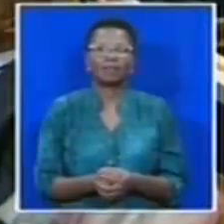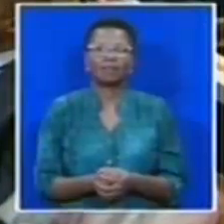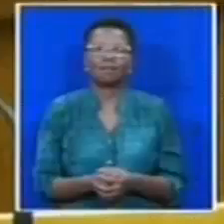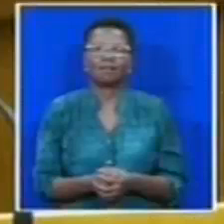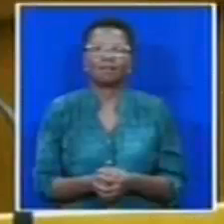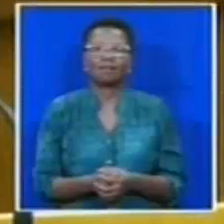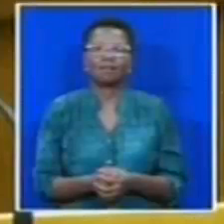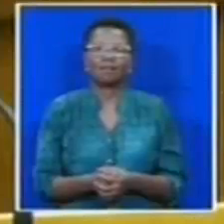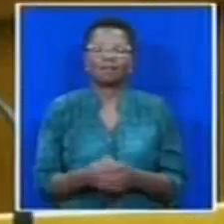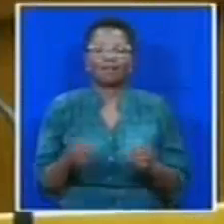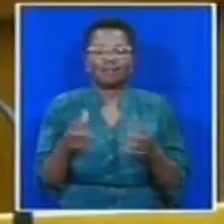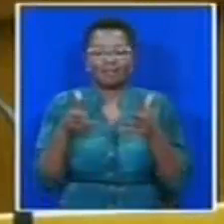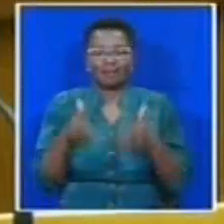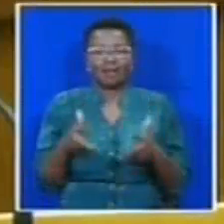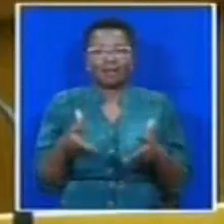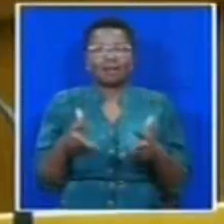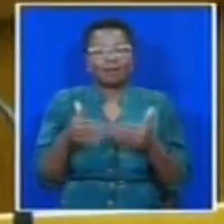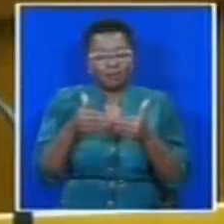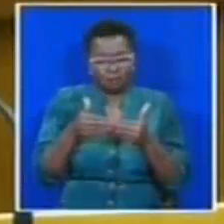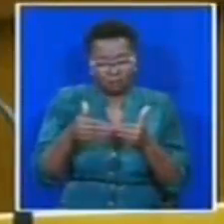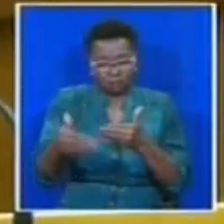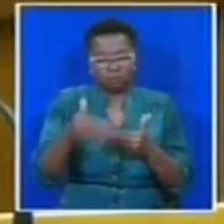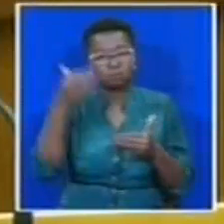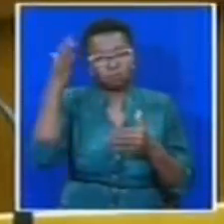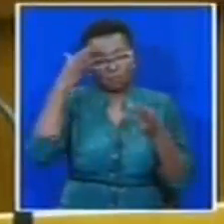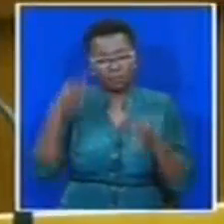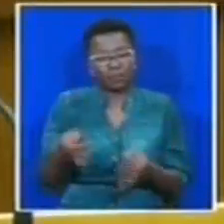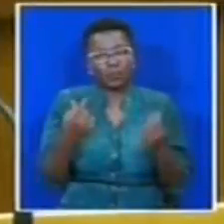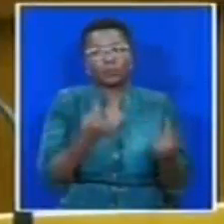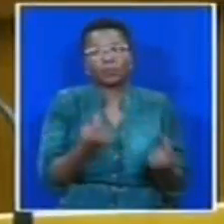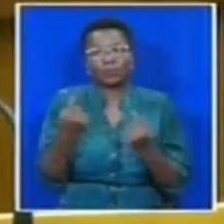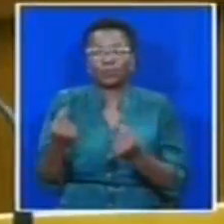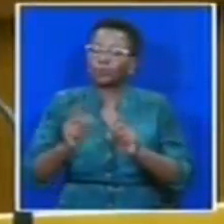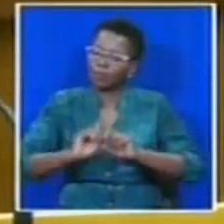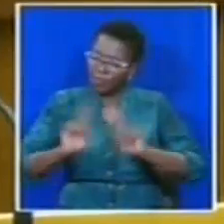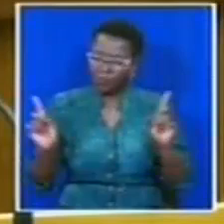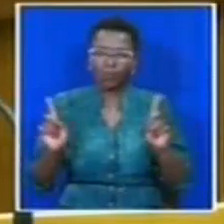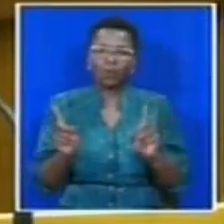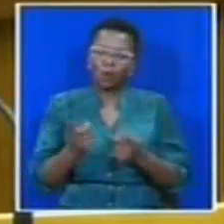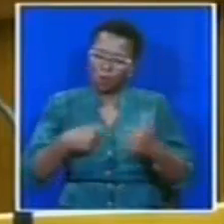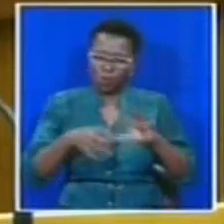No error of judgment should lead us in that direction, ever, is a commitment that we should make.